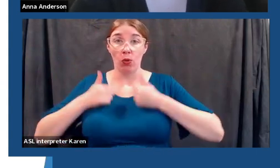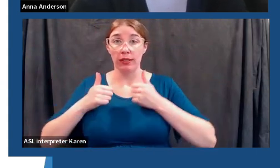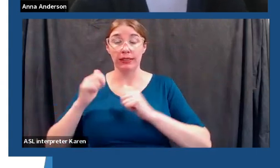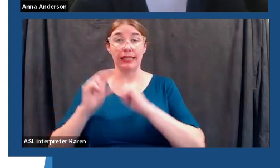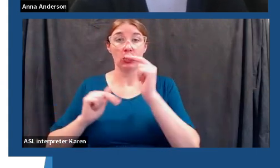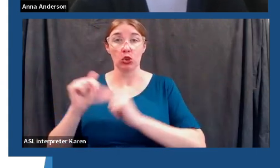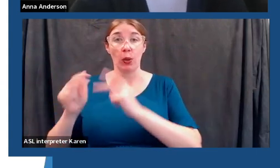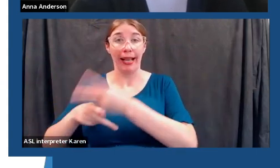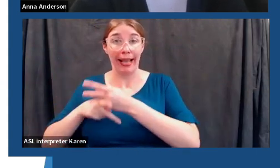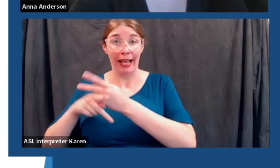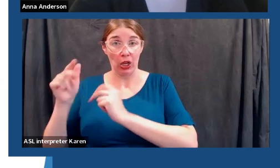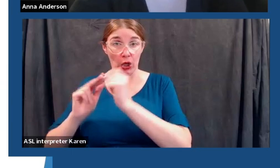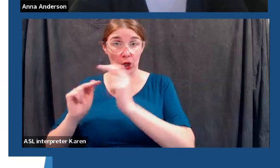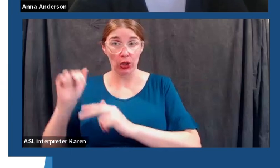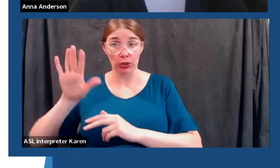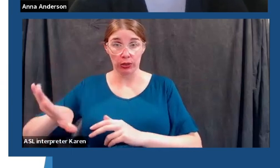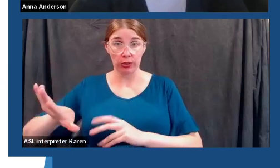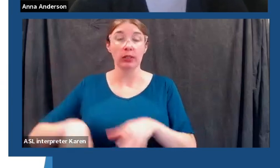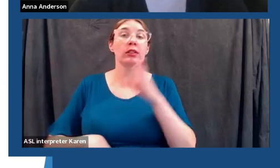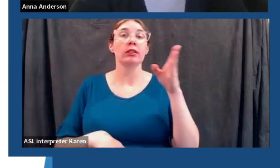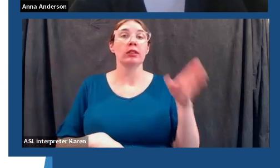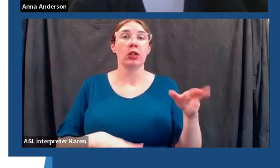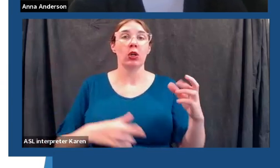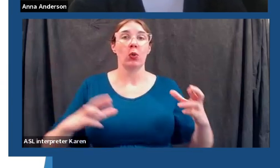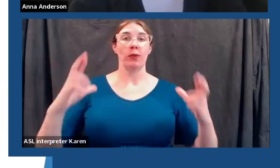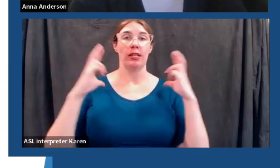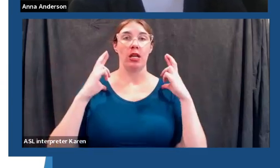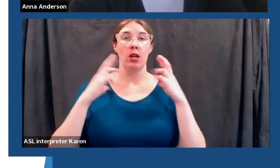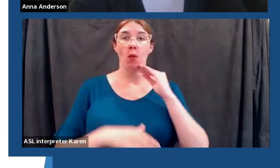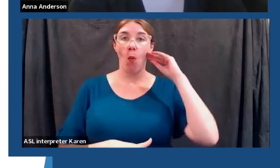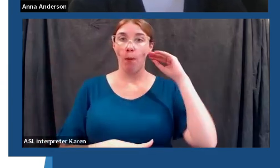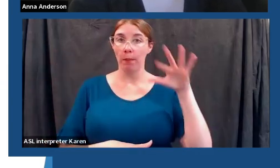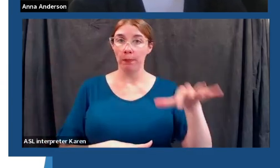the next we consider to be retirement homes.